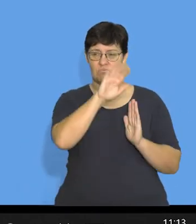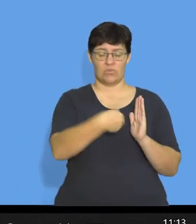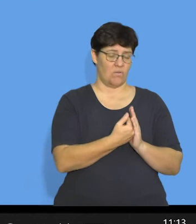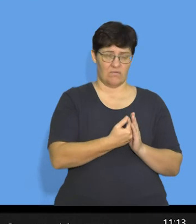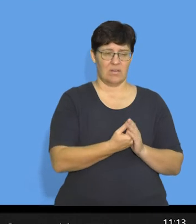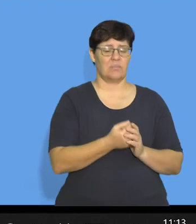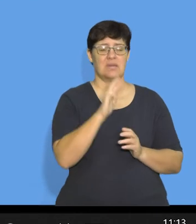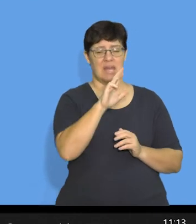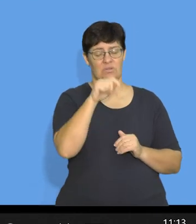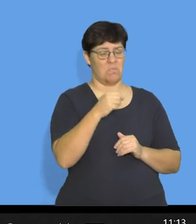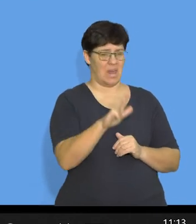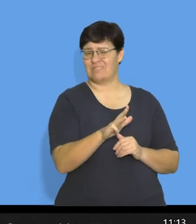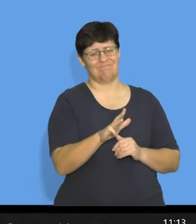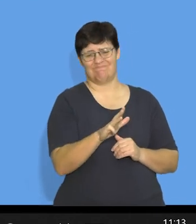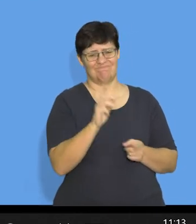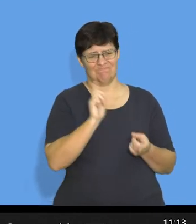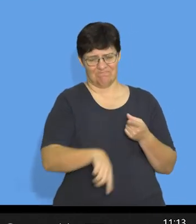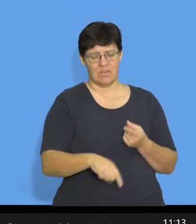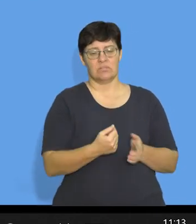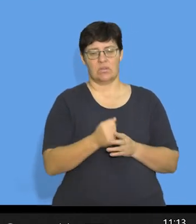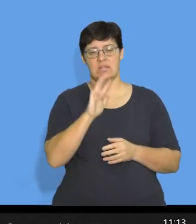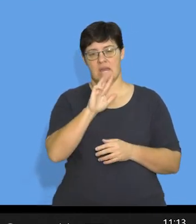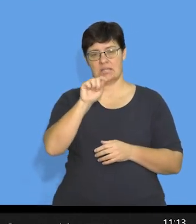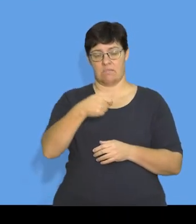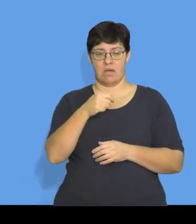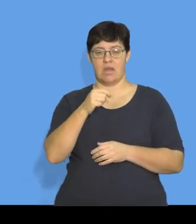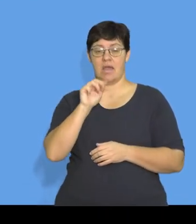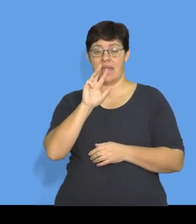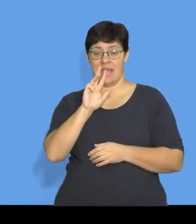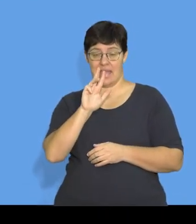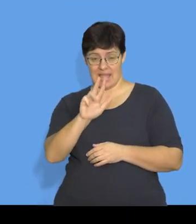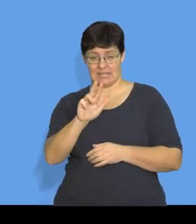me 9,9. I'm going to keep it as 9,899.